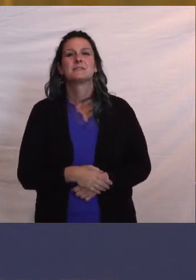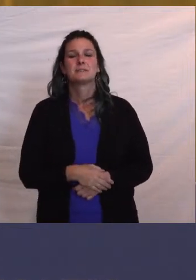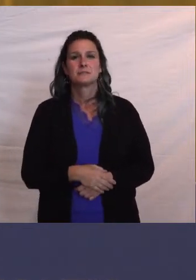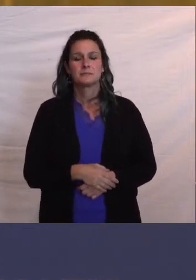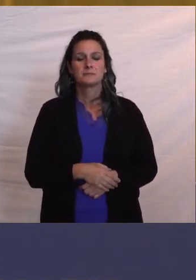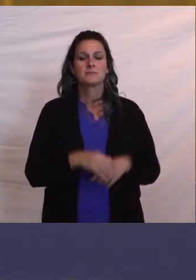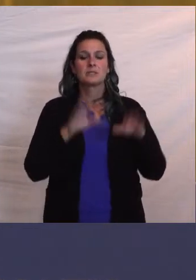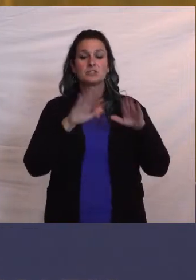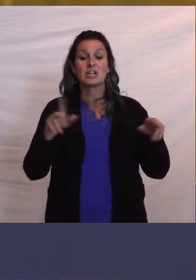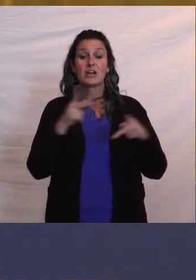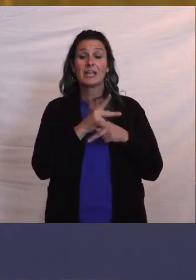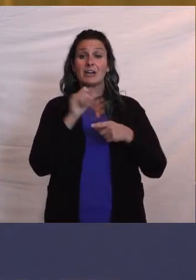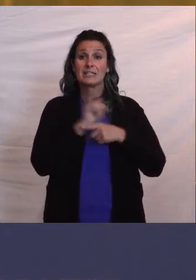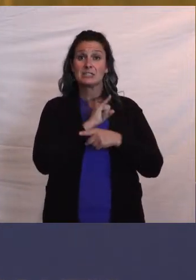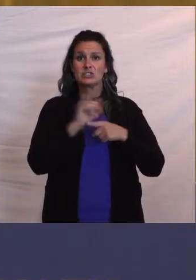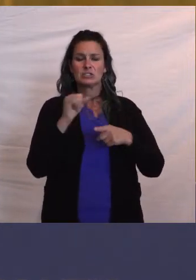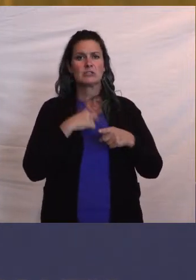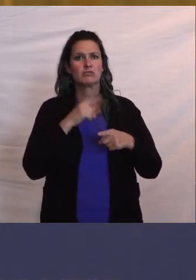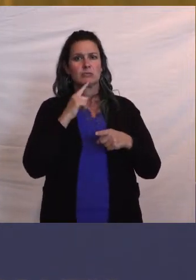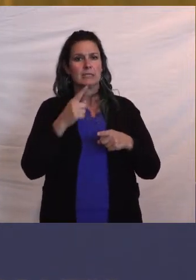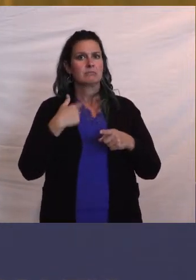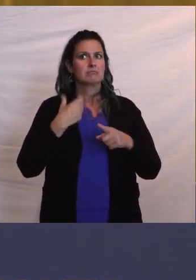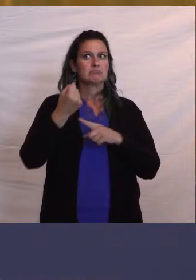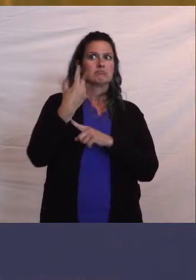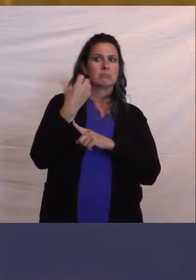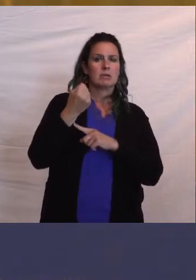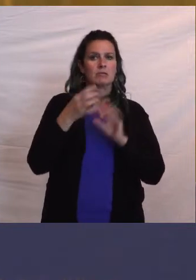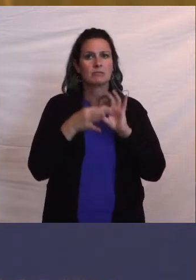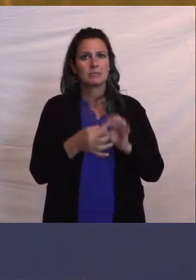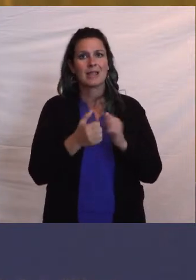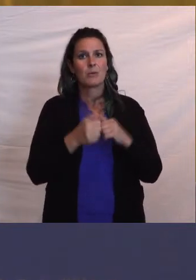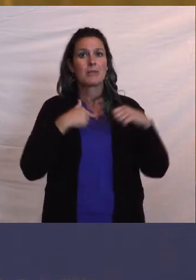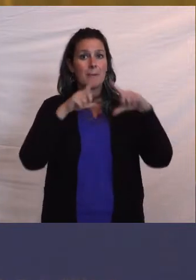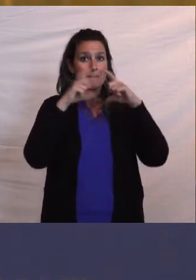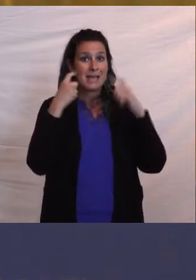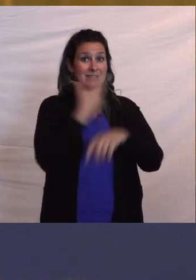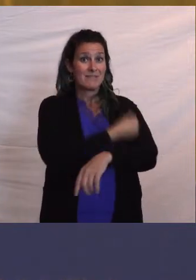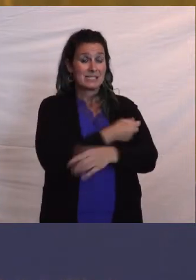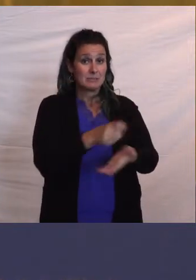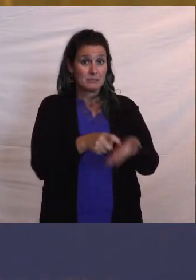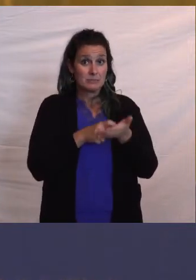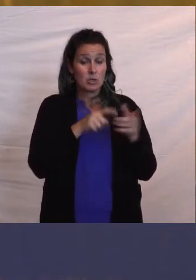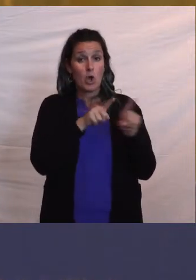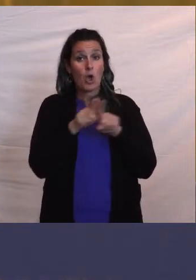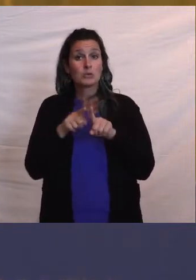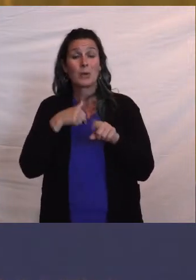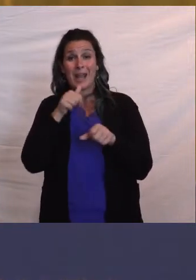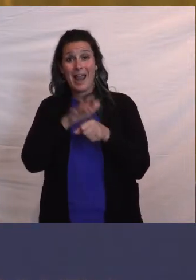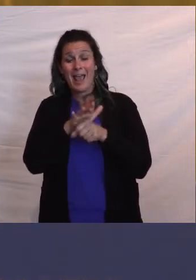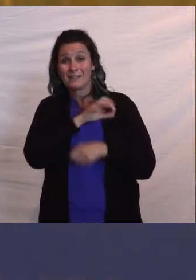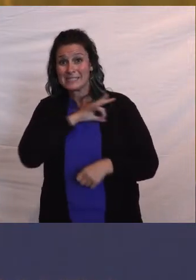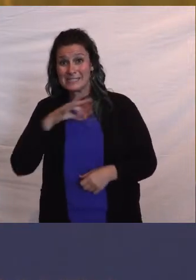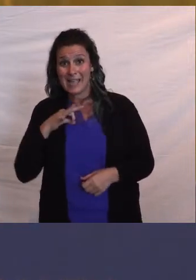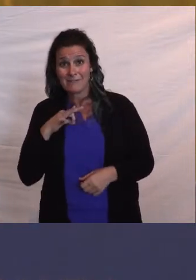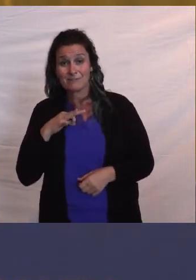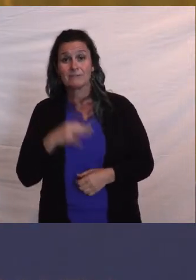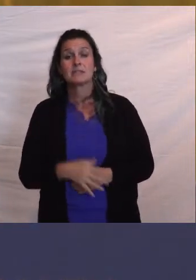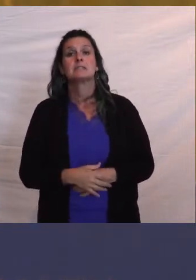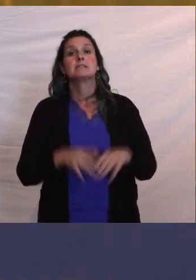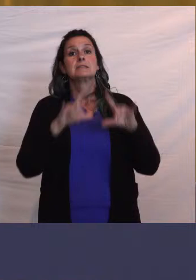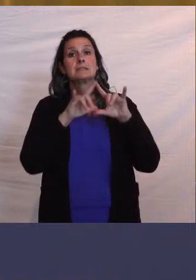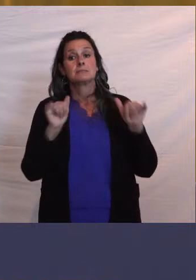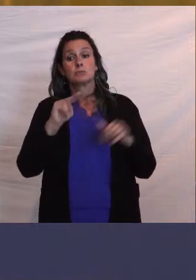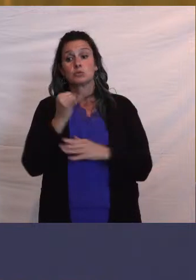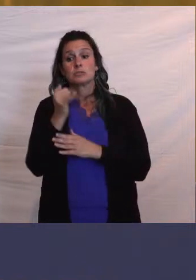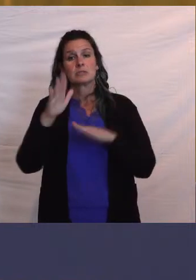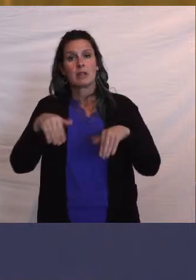care industry is facing backlash over your mask and vaccine mandate while also experiencing staffing shortages. Meanwhile, New Jersey has